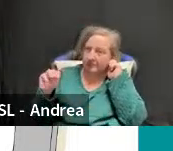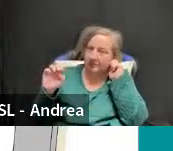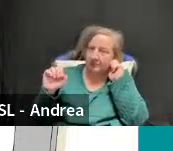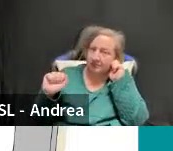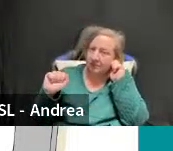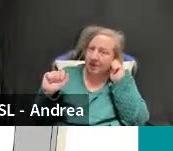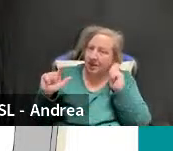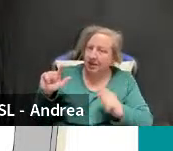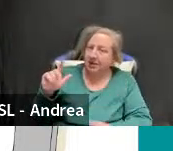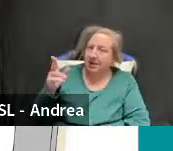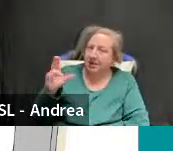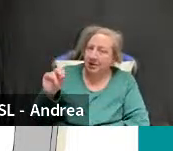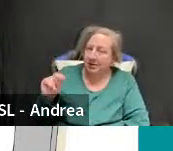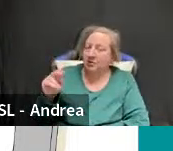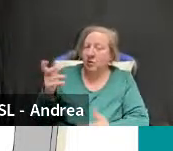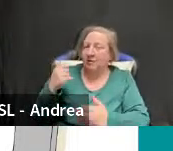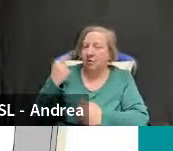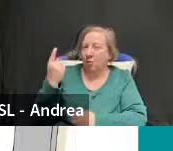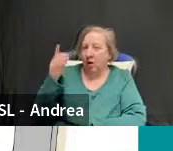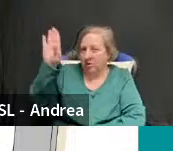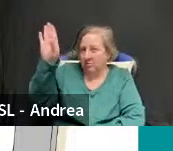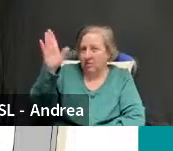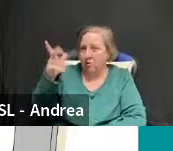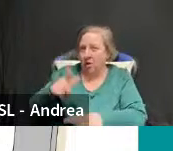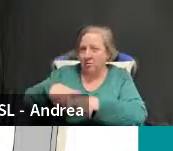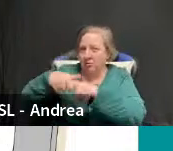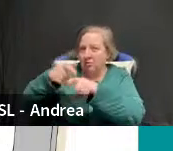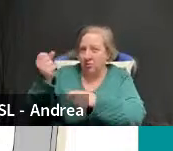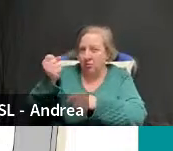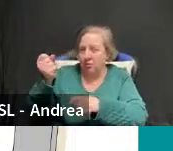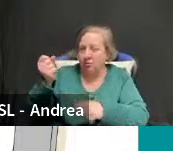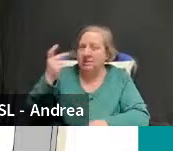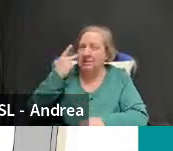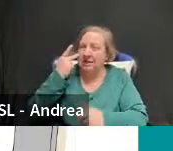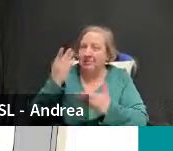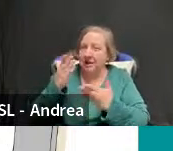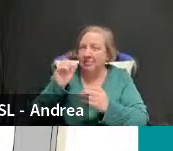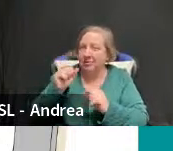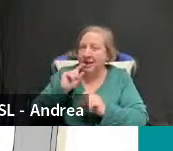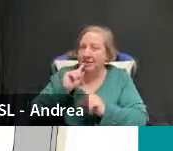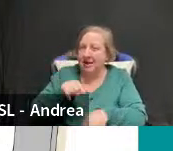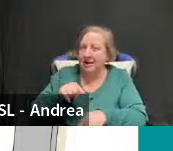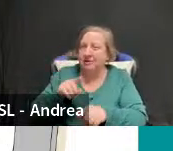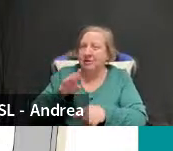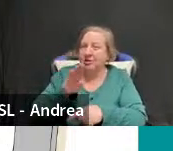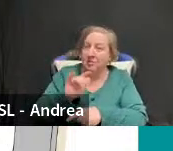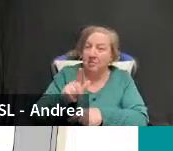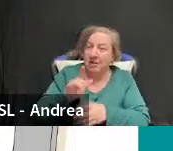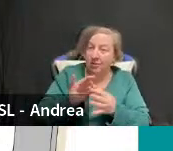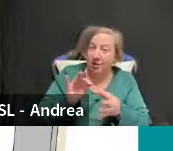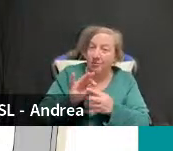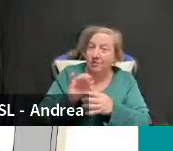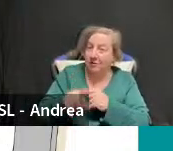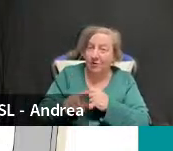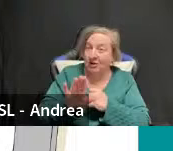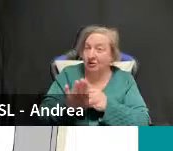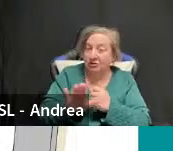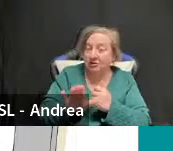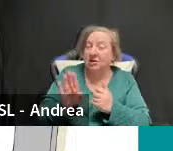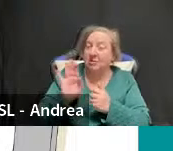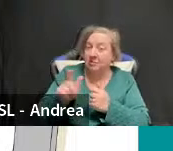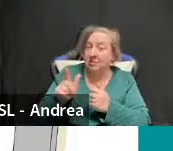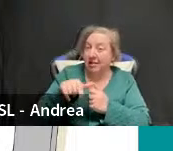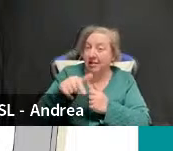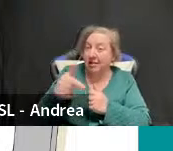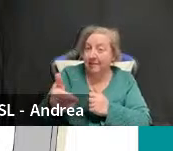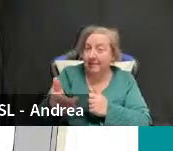wanted Excellent. to just stop for Perfect. a moment and see if you might be able to address either Bill's comment or question. So Bill?